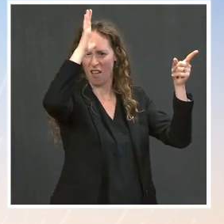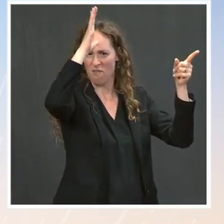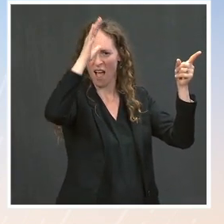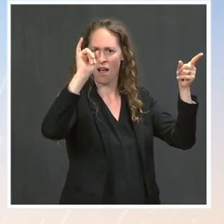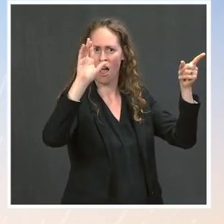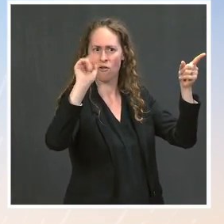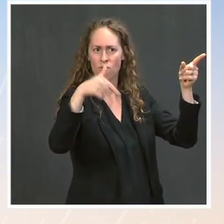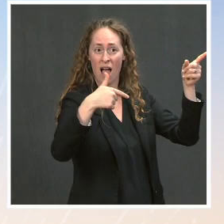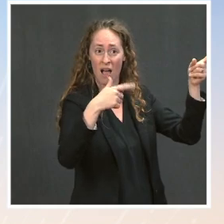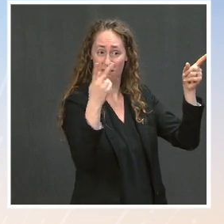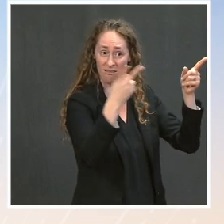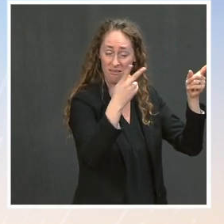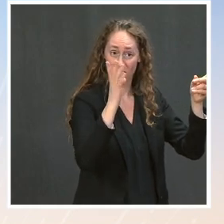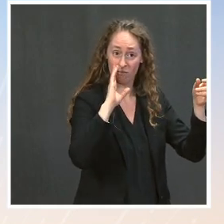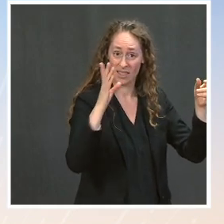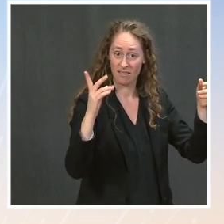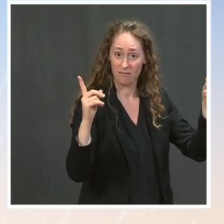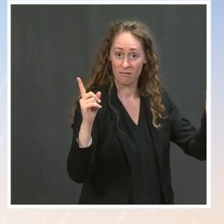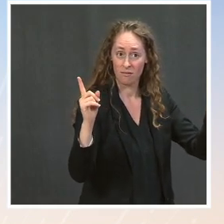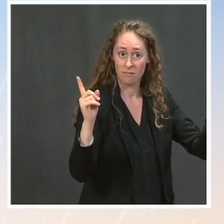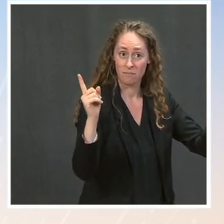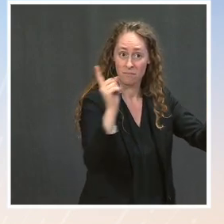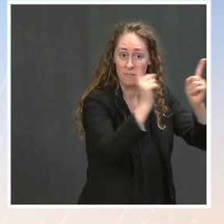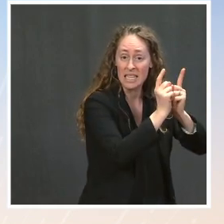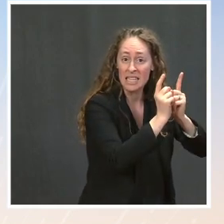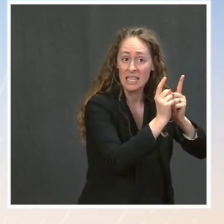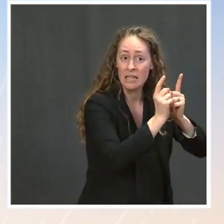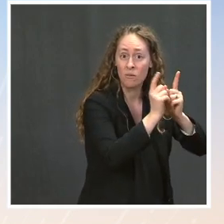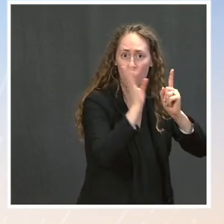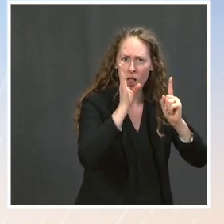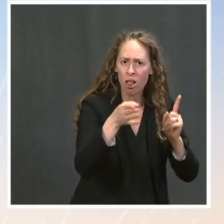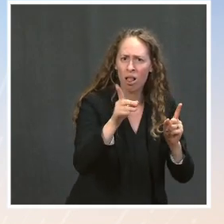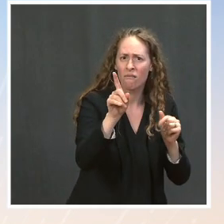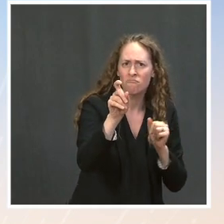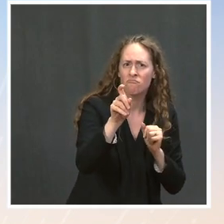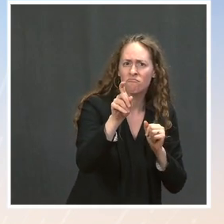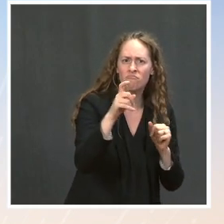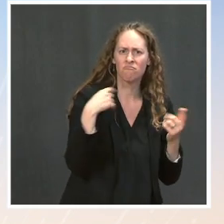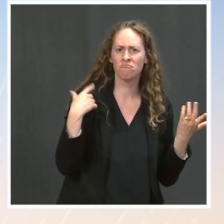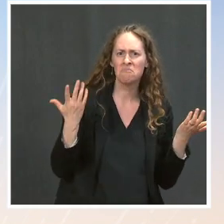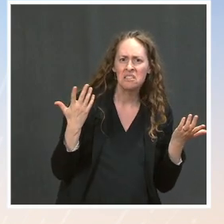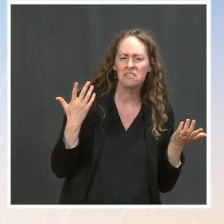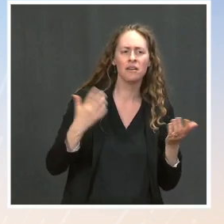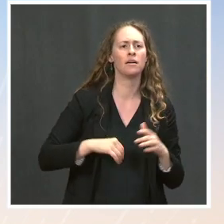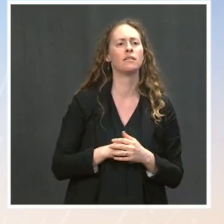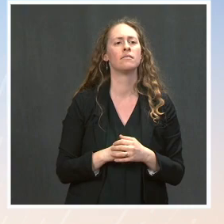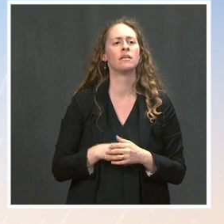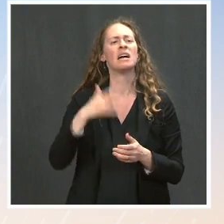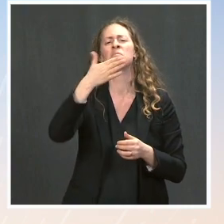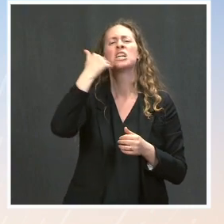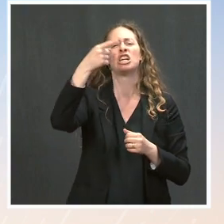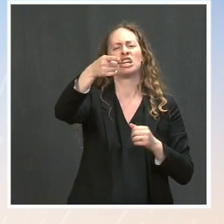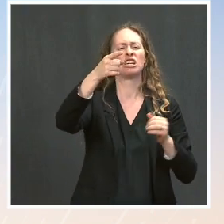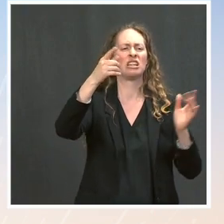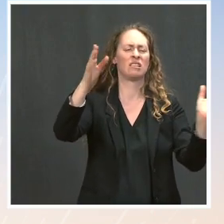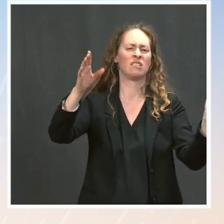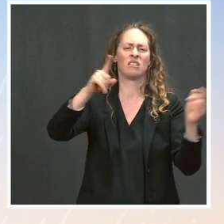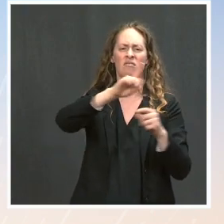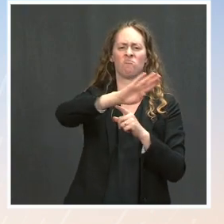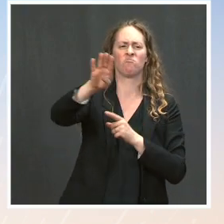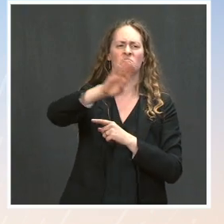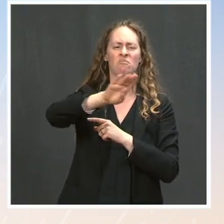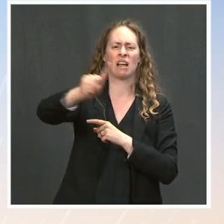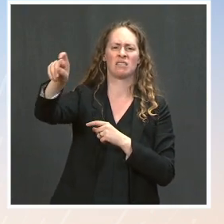of them are planning to meet. Is that something that you're able to discuss? And again, I'd point you to the CIA and his team there for any details